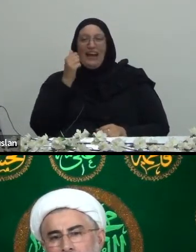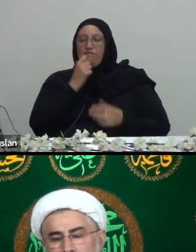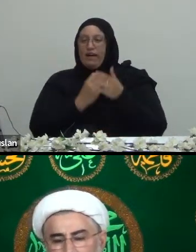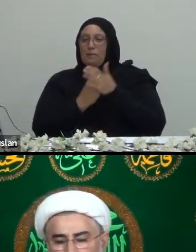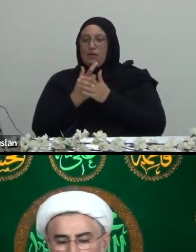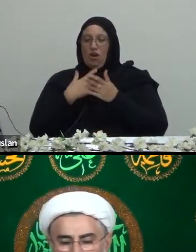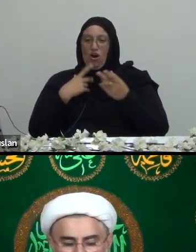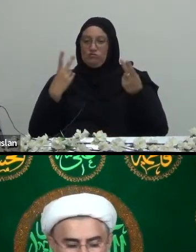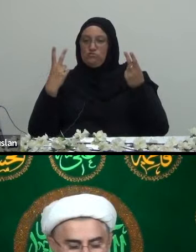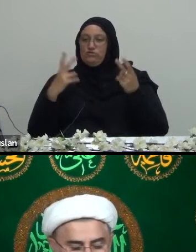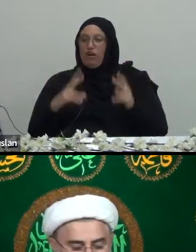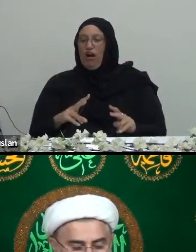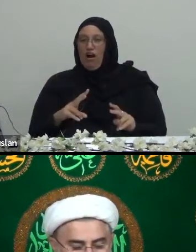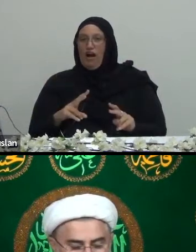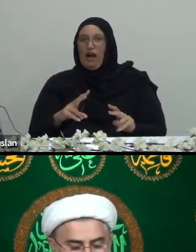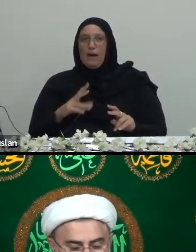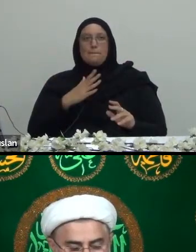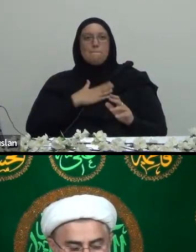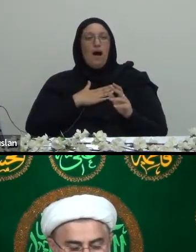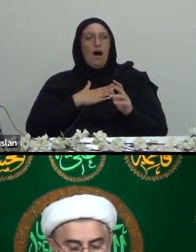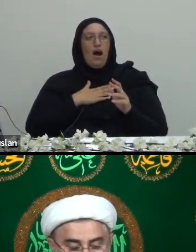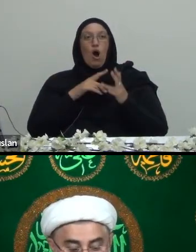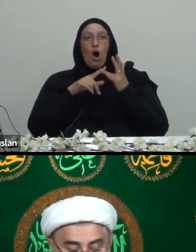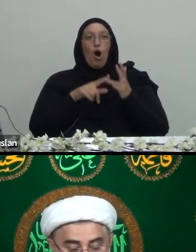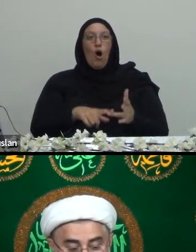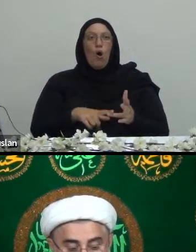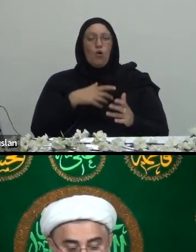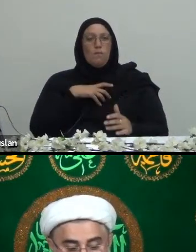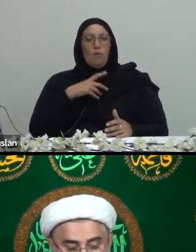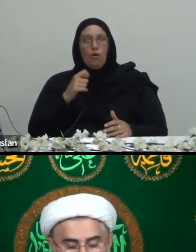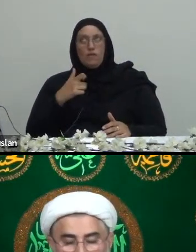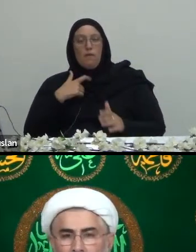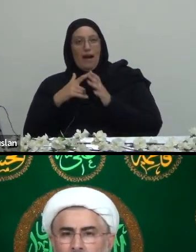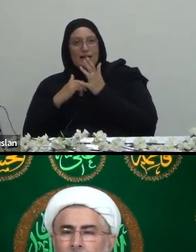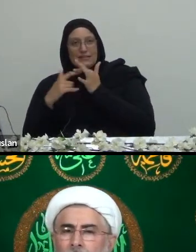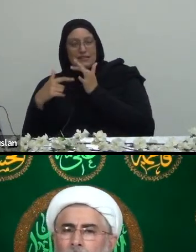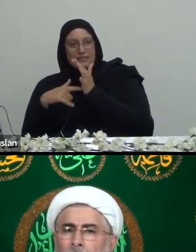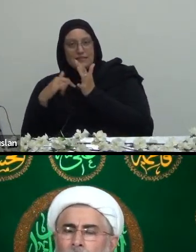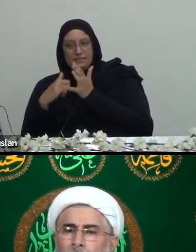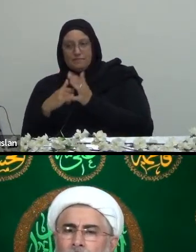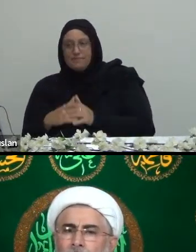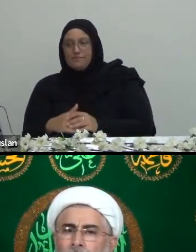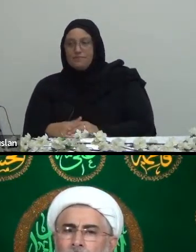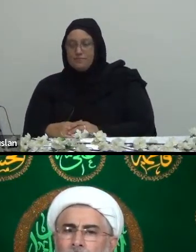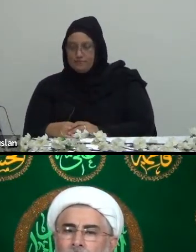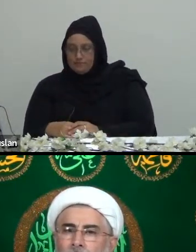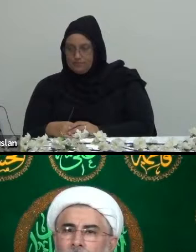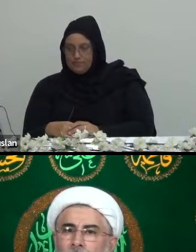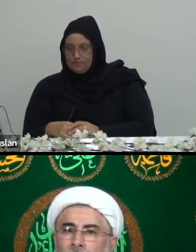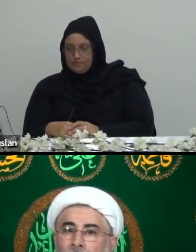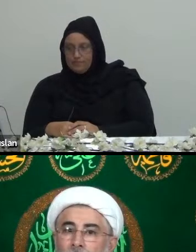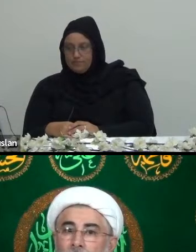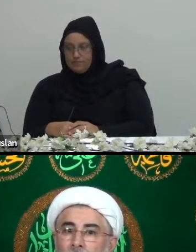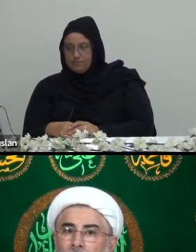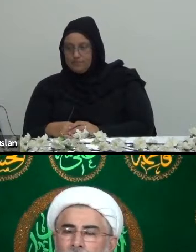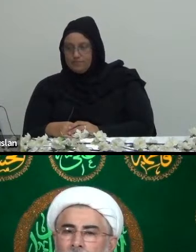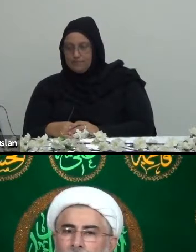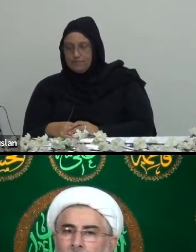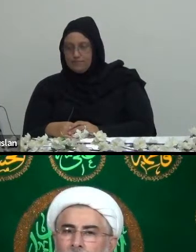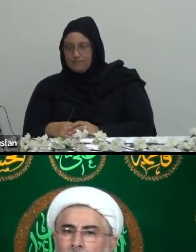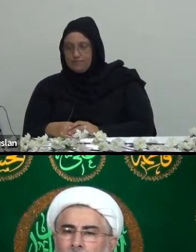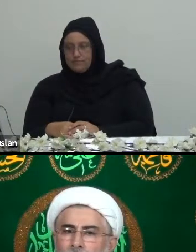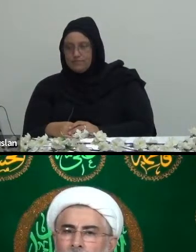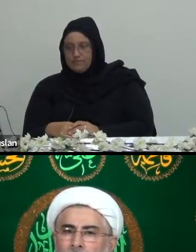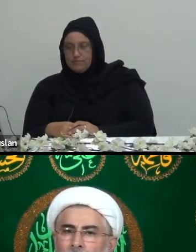away and my liabilities are greater than my assets, is there something that, is there a mechanism? What